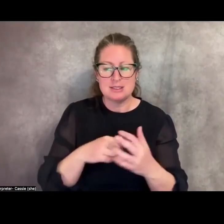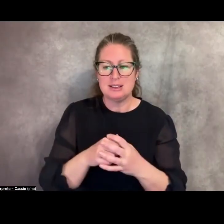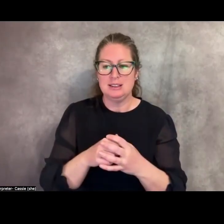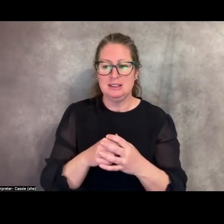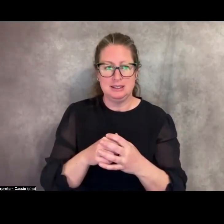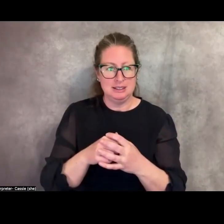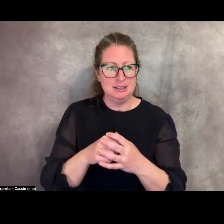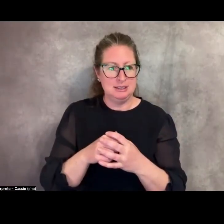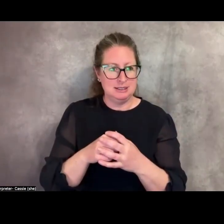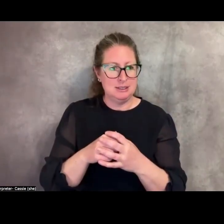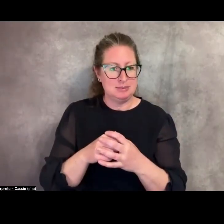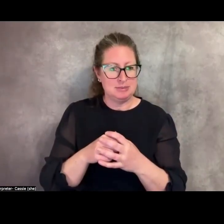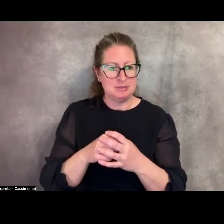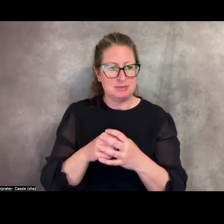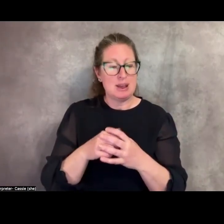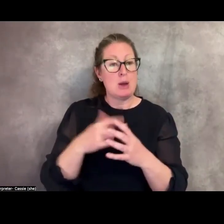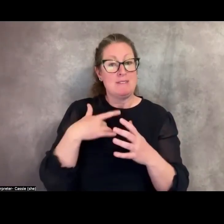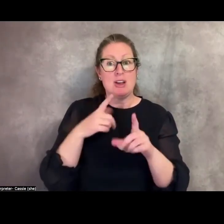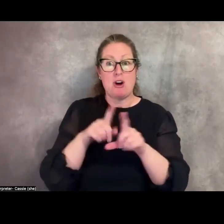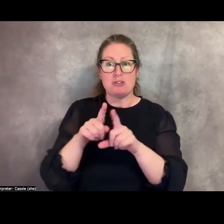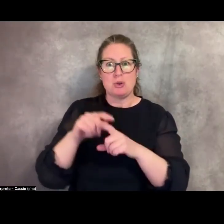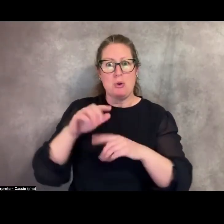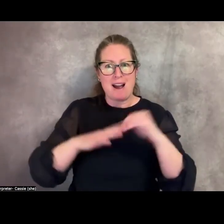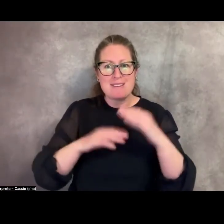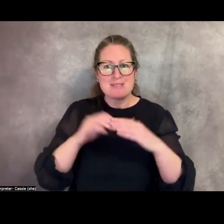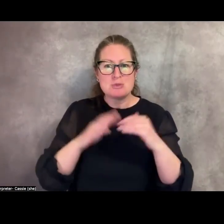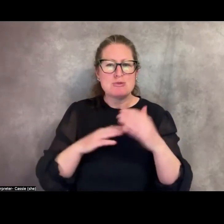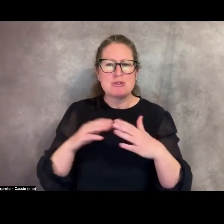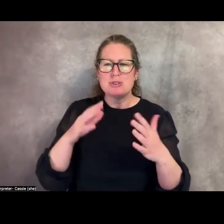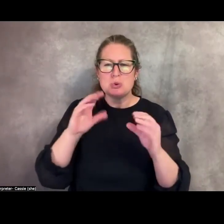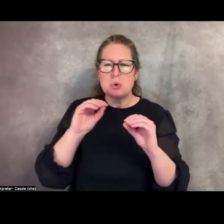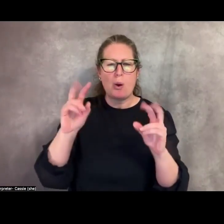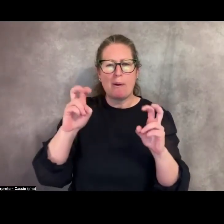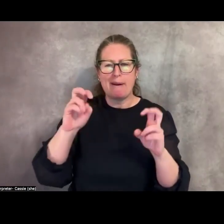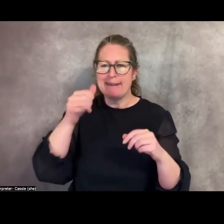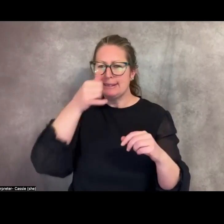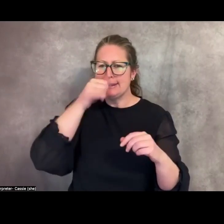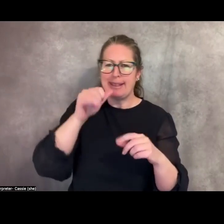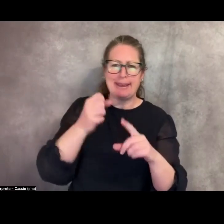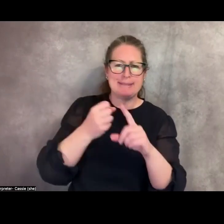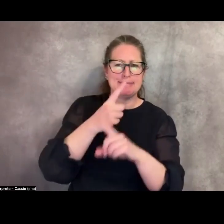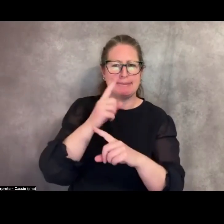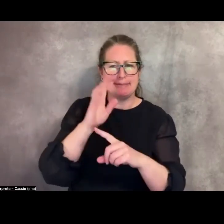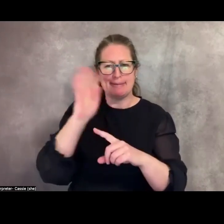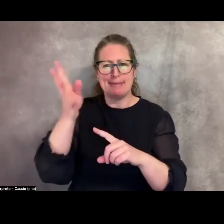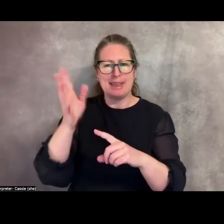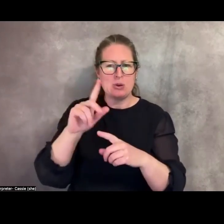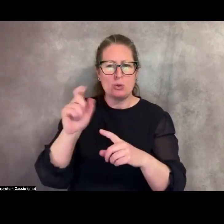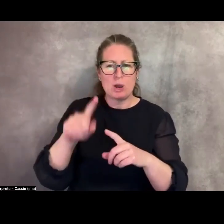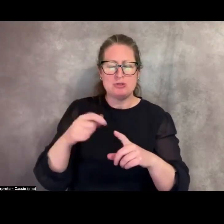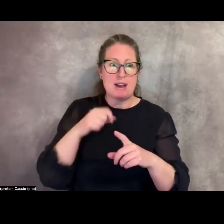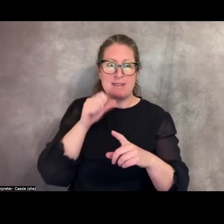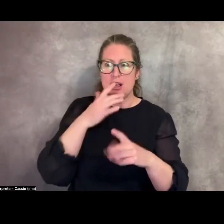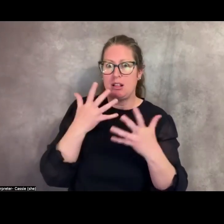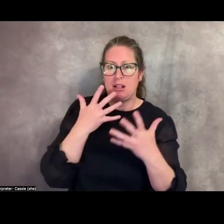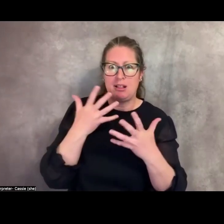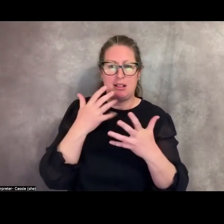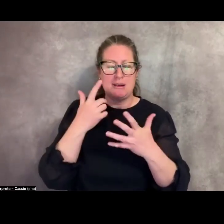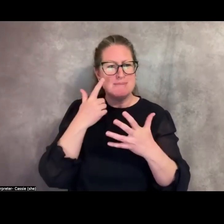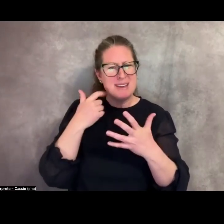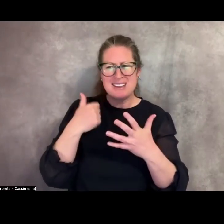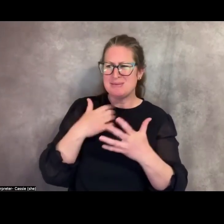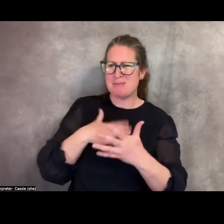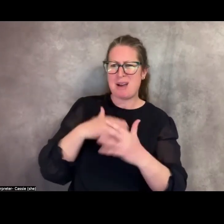this, we were also comfortable. There wasn't really any silly questions. If I had a question, I wasn't going to feel embarrassed because I was with the people I work with every